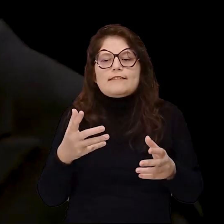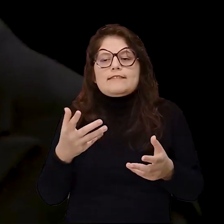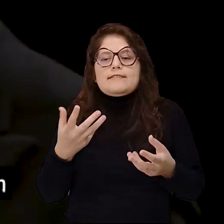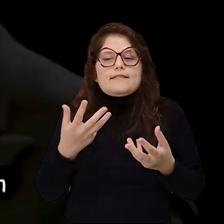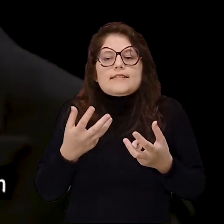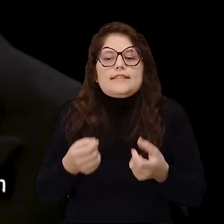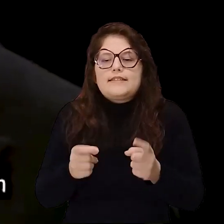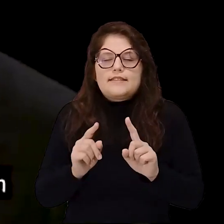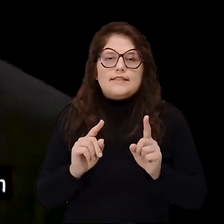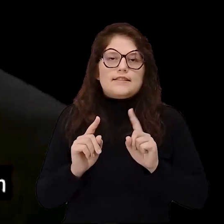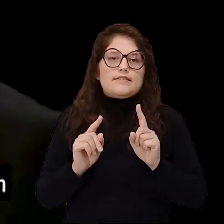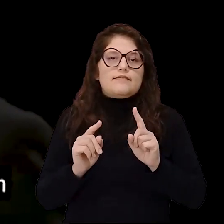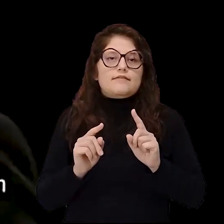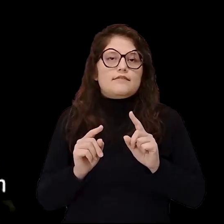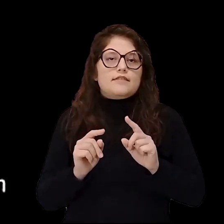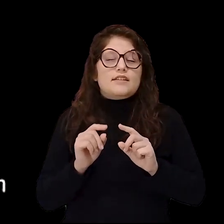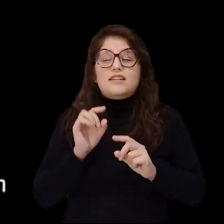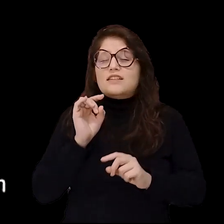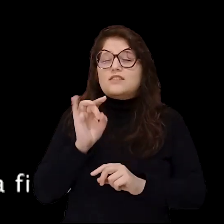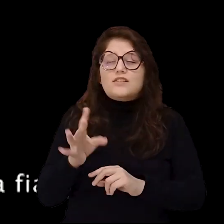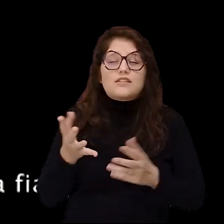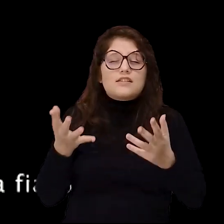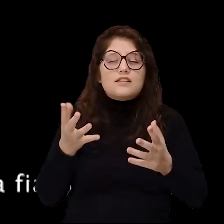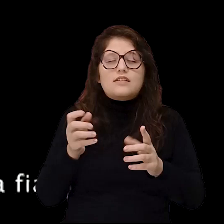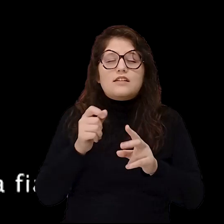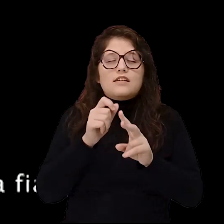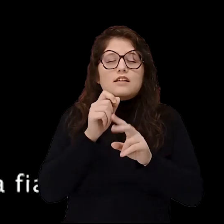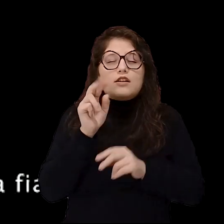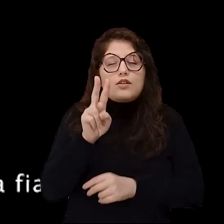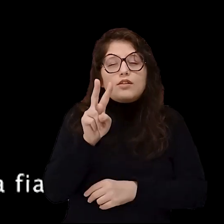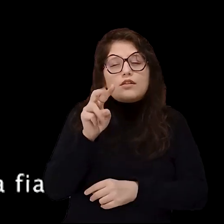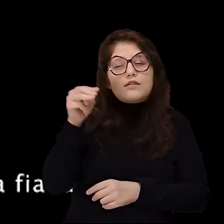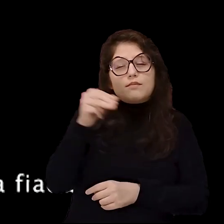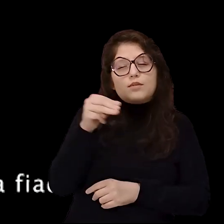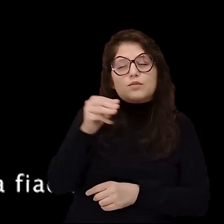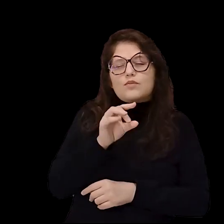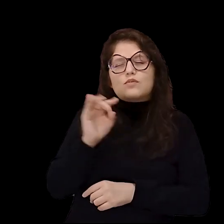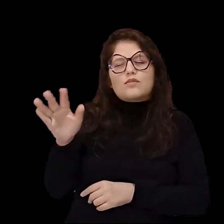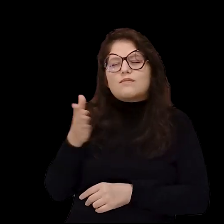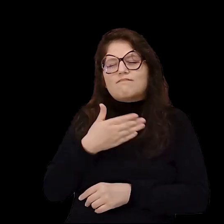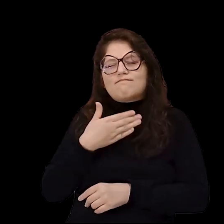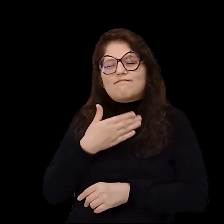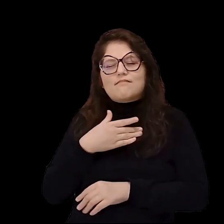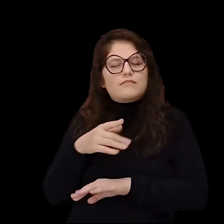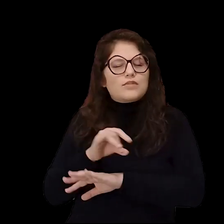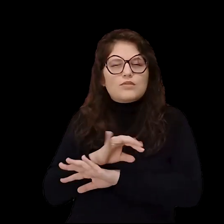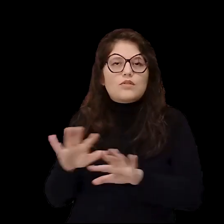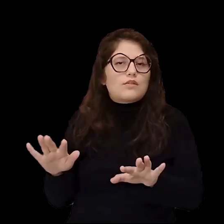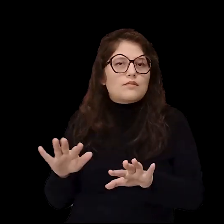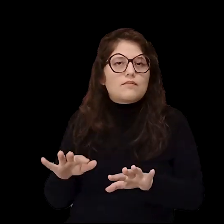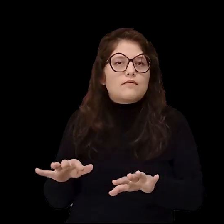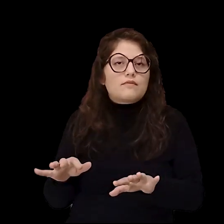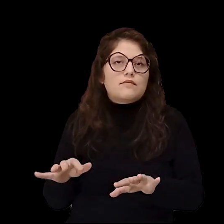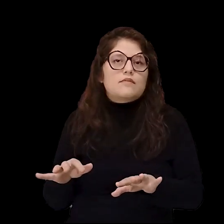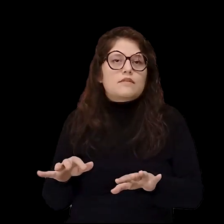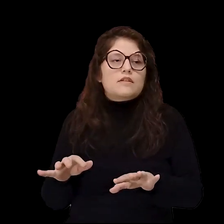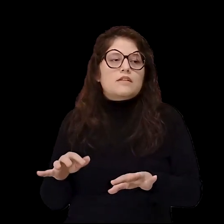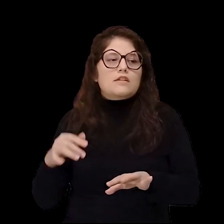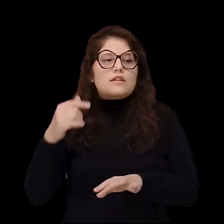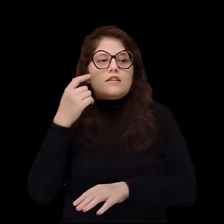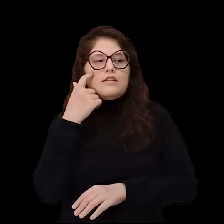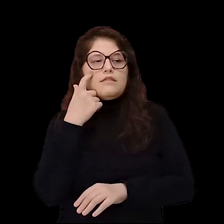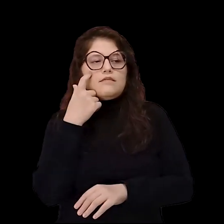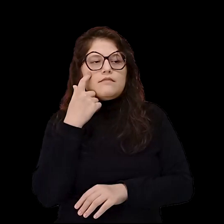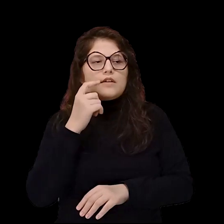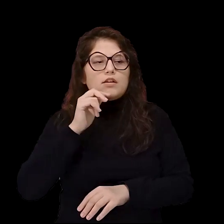realized that they weren't going to do more than make those first few minutes of small talk. It was simply going to be an occasion where I